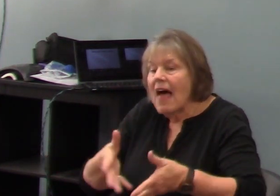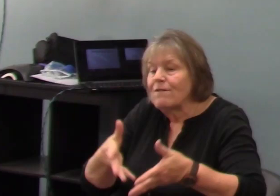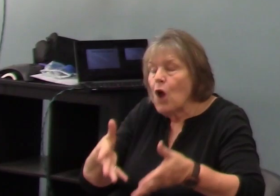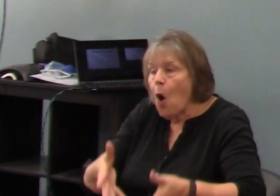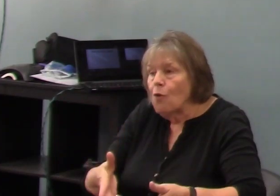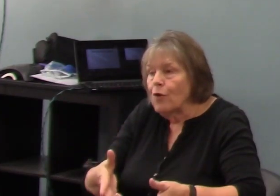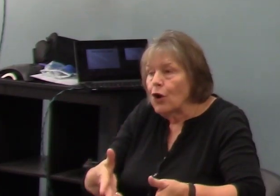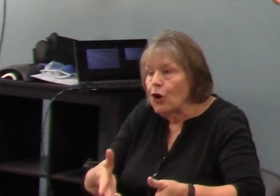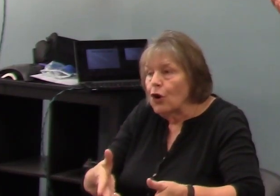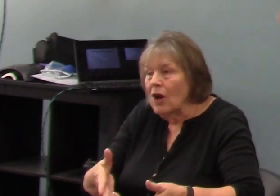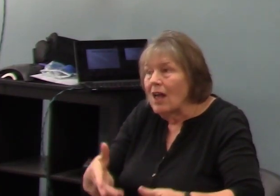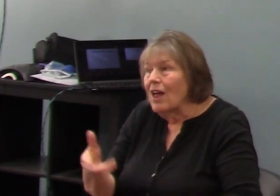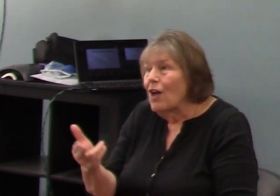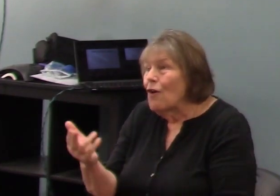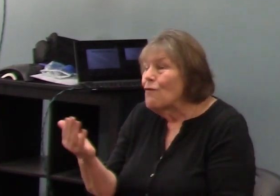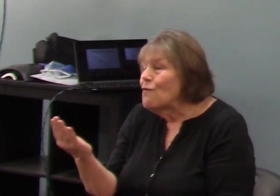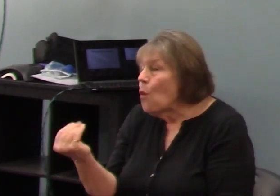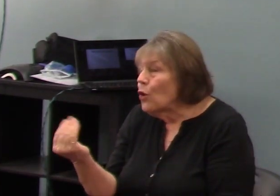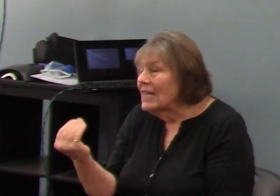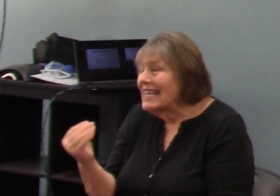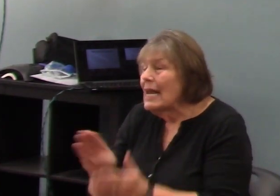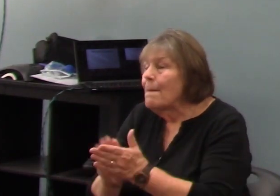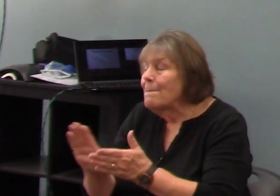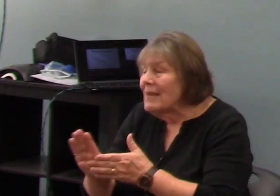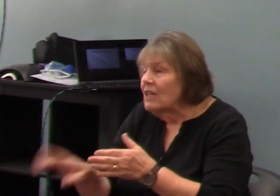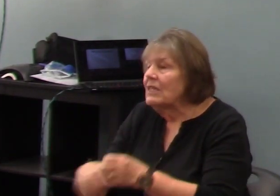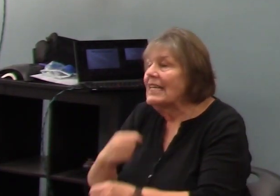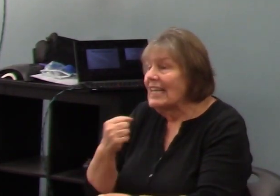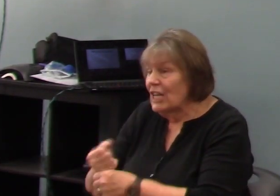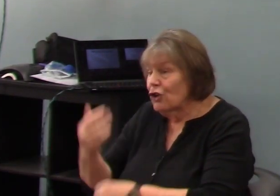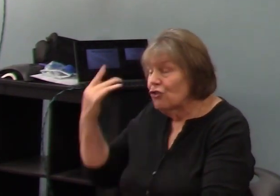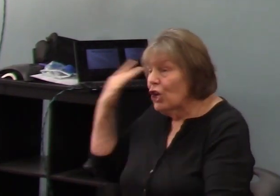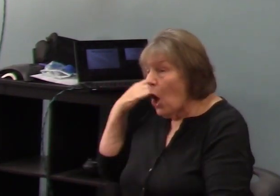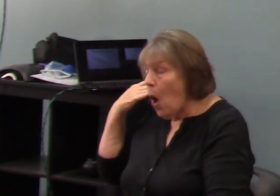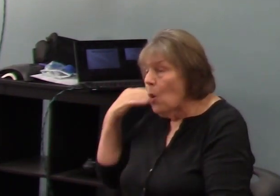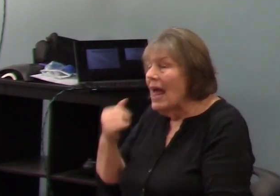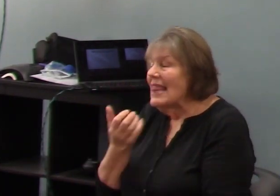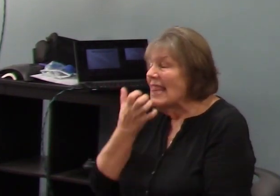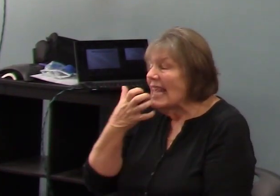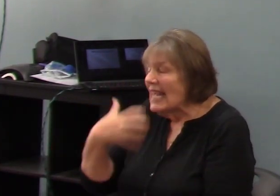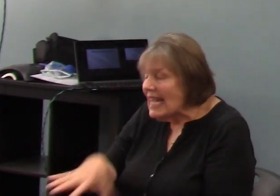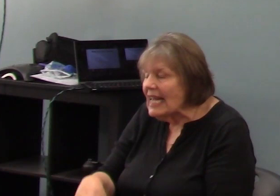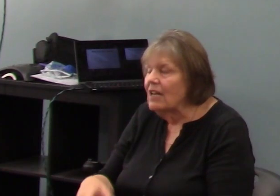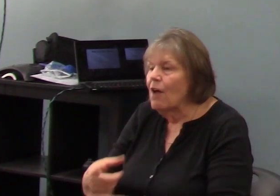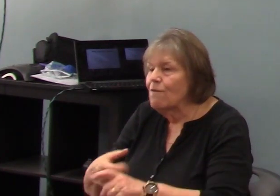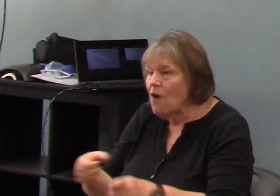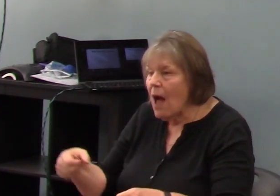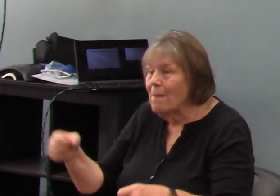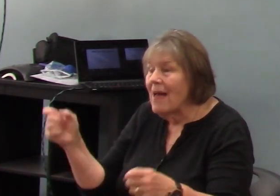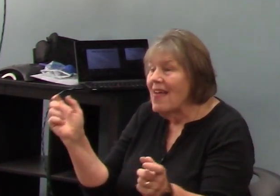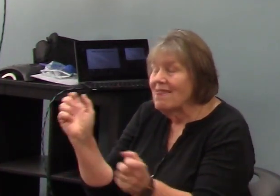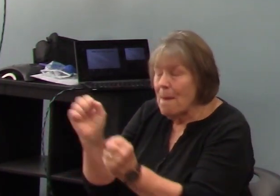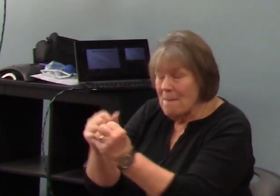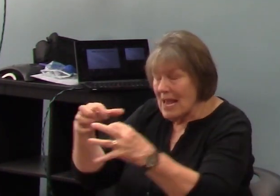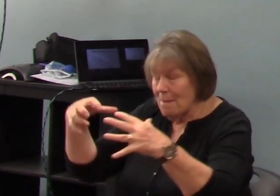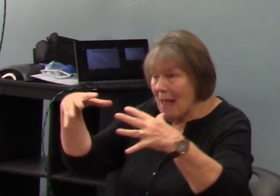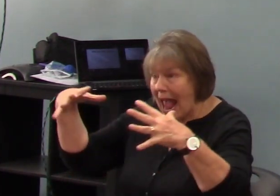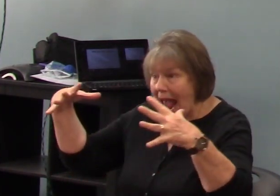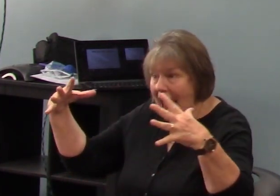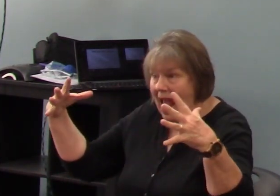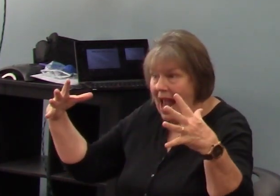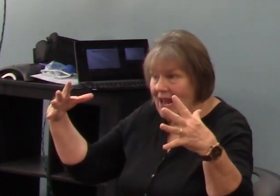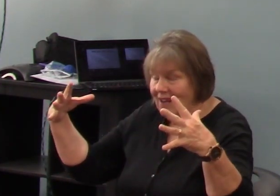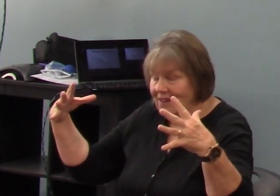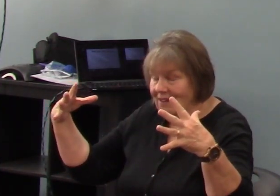13 billion years ago, 14 billion years ago, almost. There's this giant explosion where everything sort of expands and is